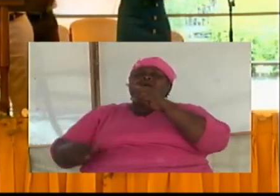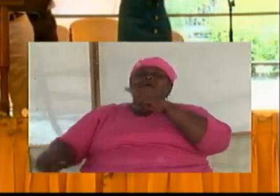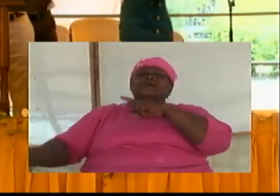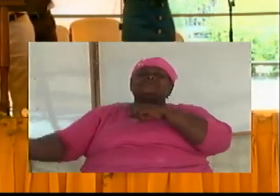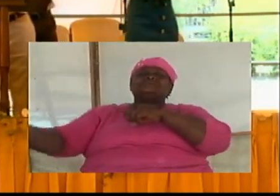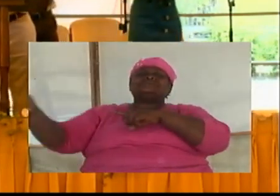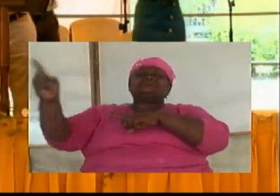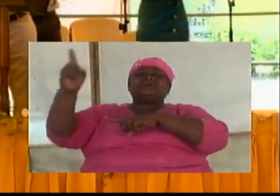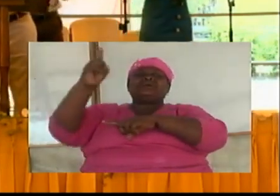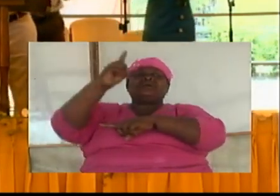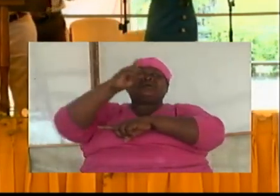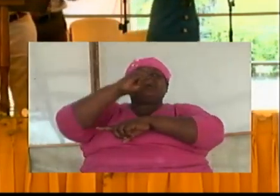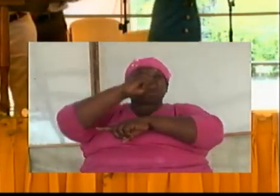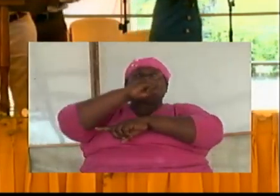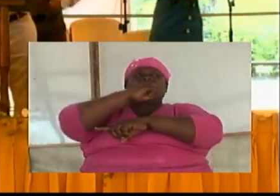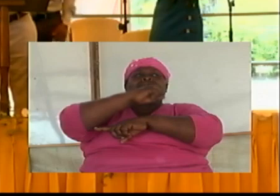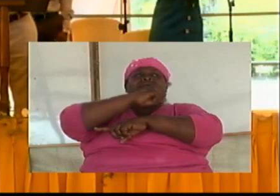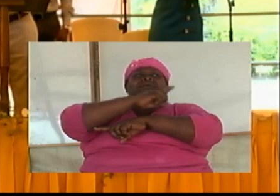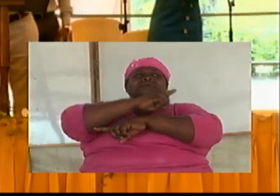from